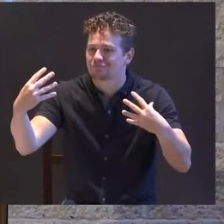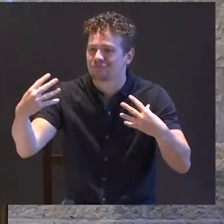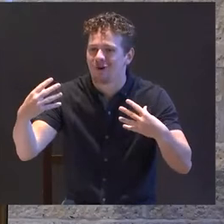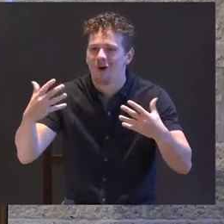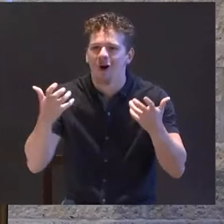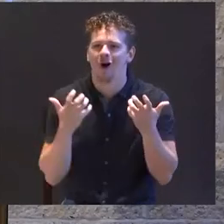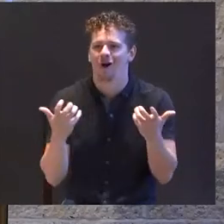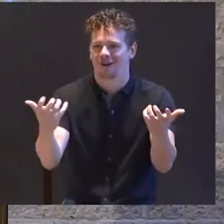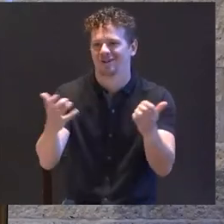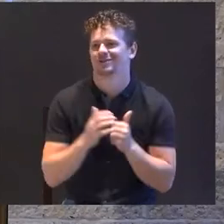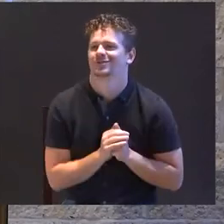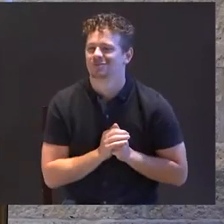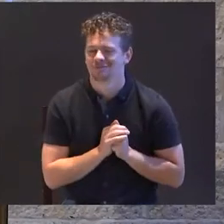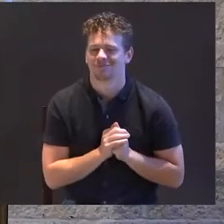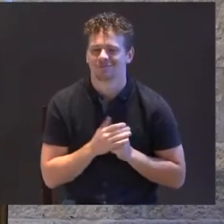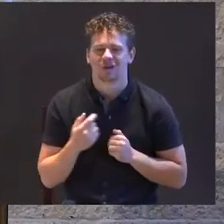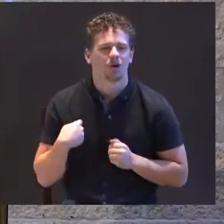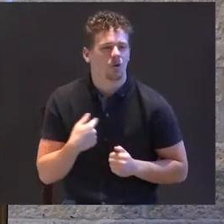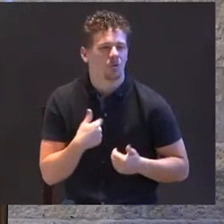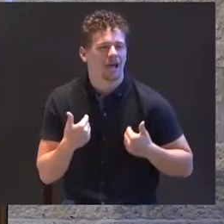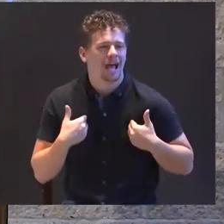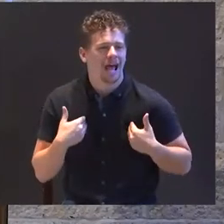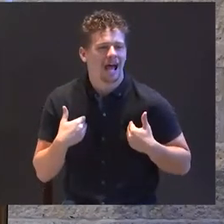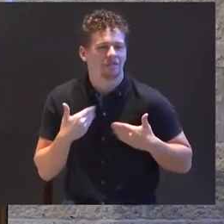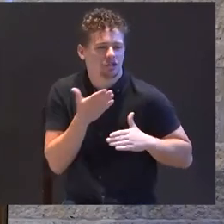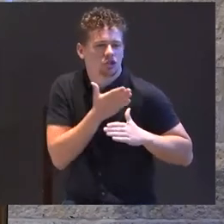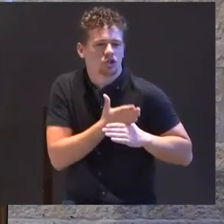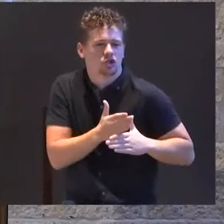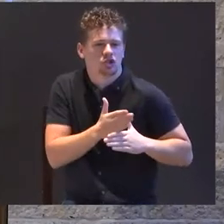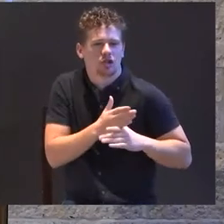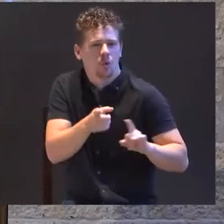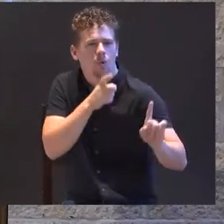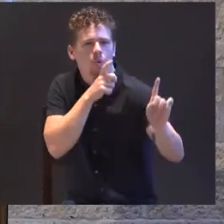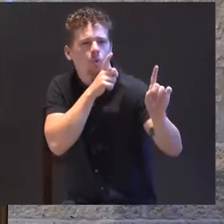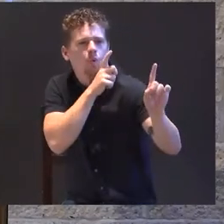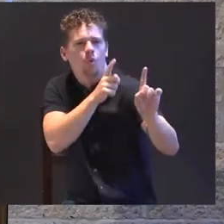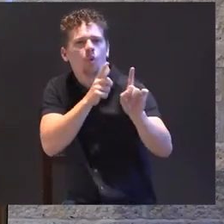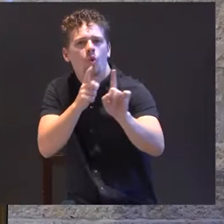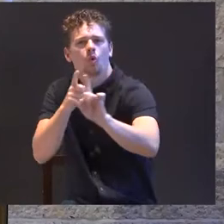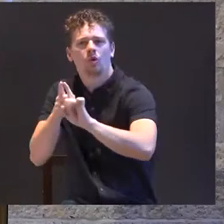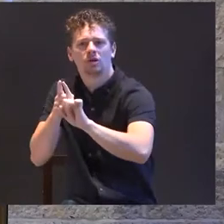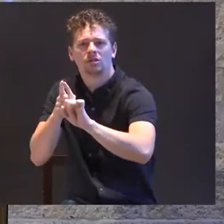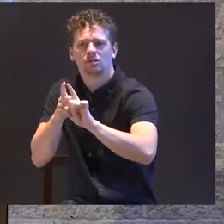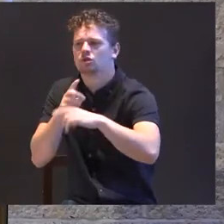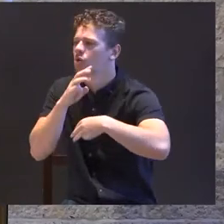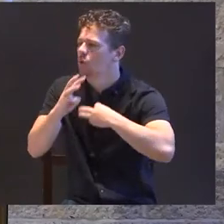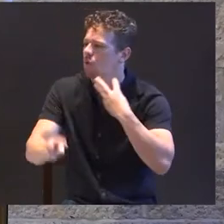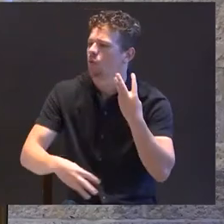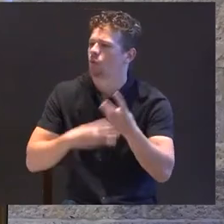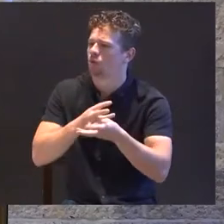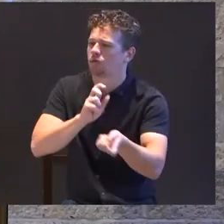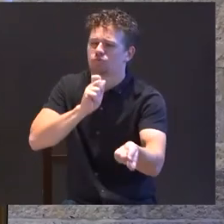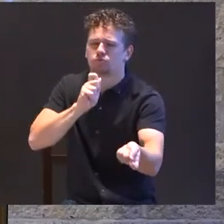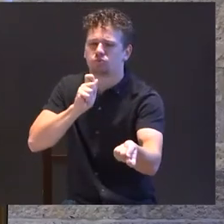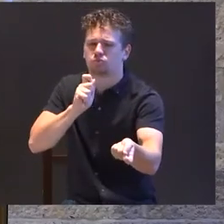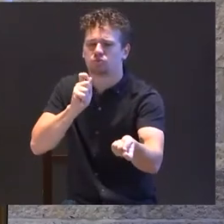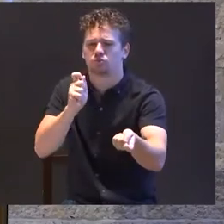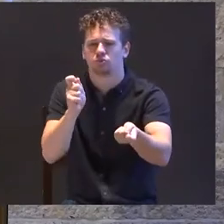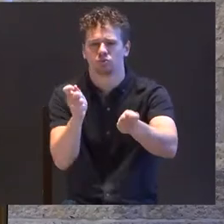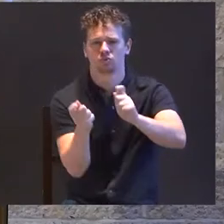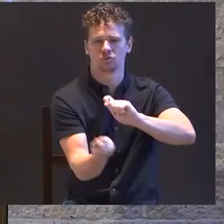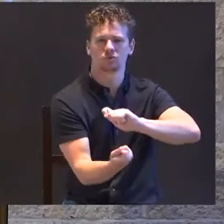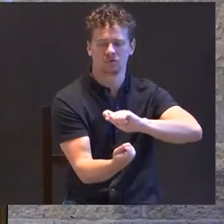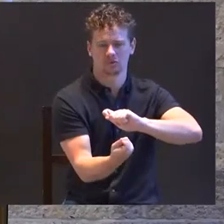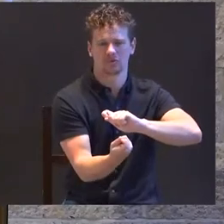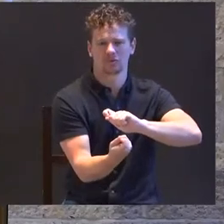We share a common vision, and that is to celebrate a world transformed. Our